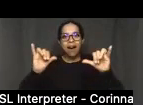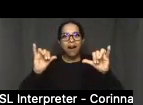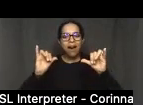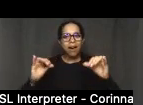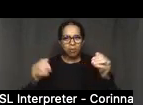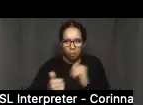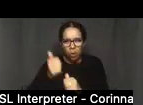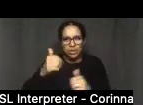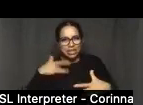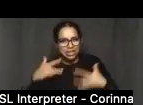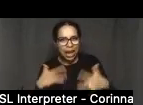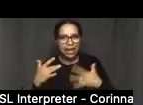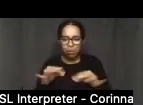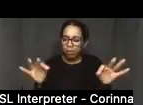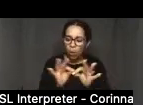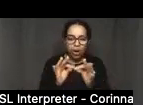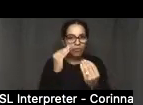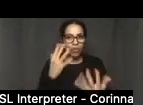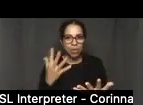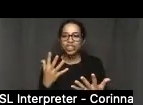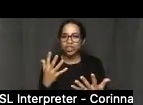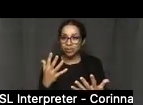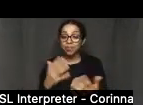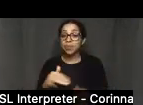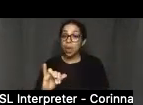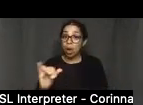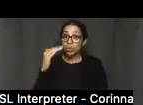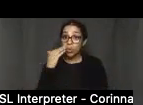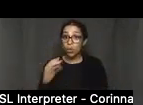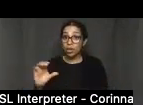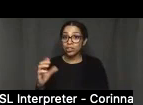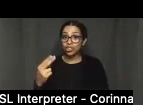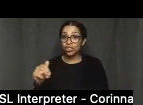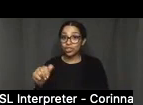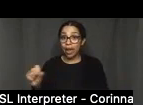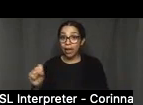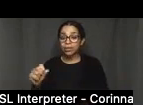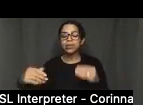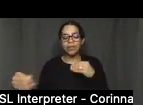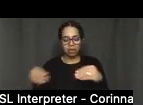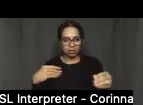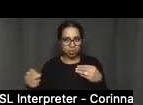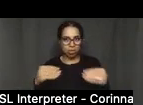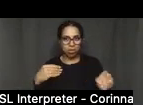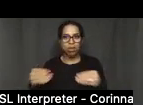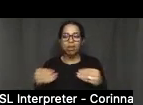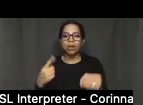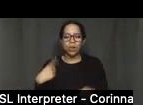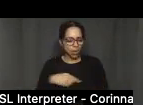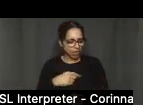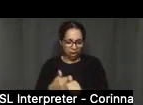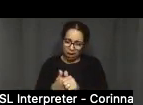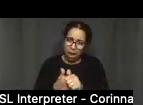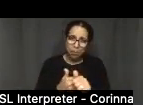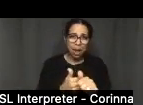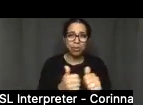insights. But we also know that the CHAS is flexible. And so we have kept up with the times and really listened